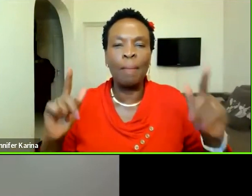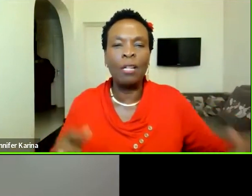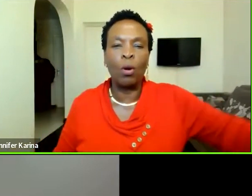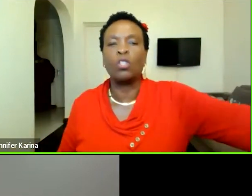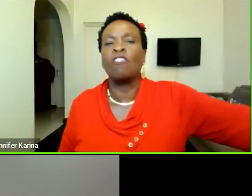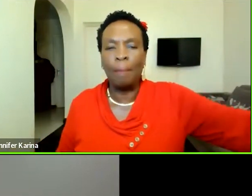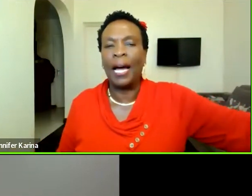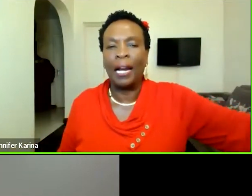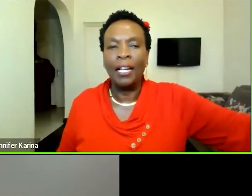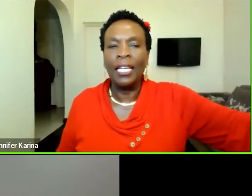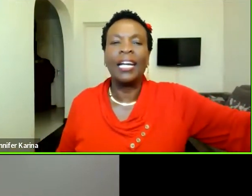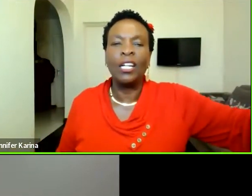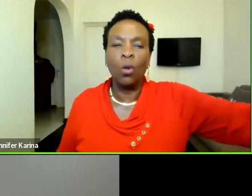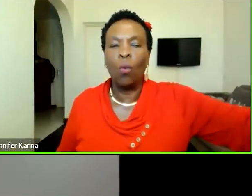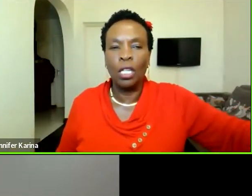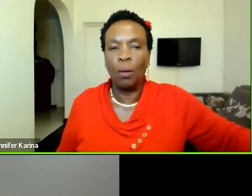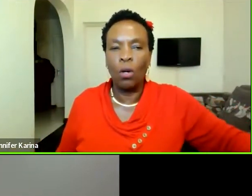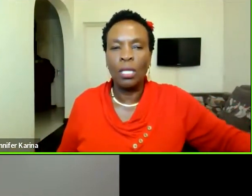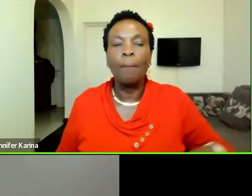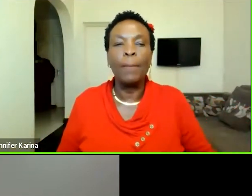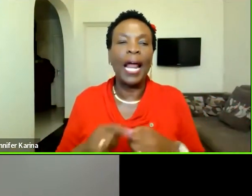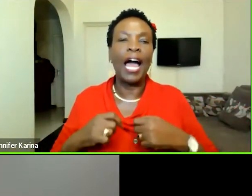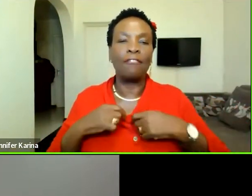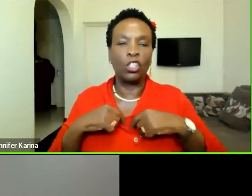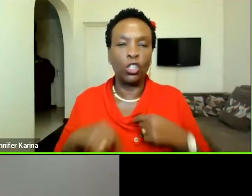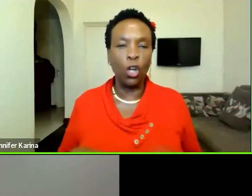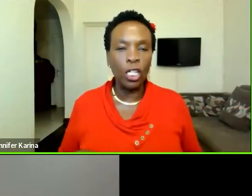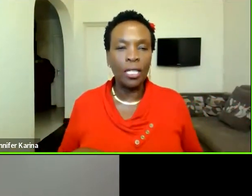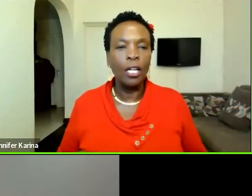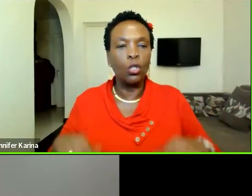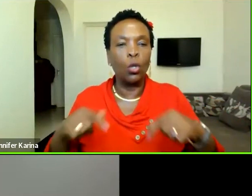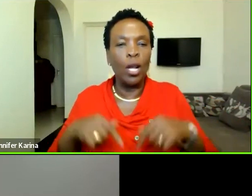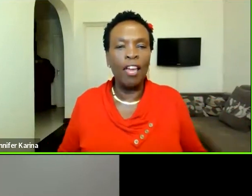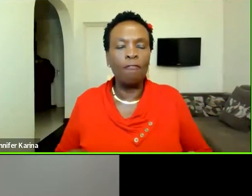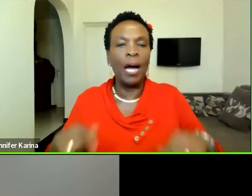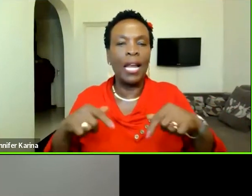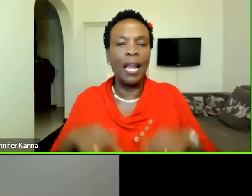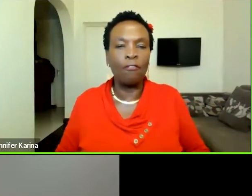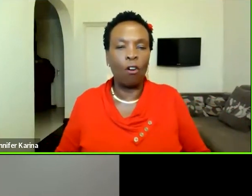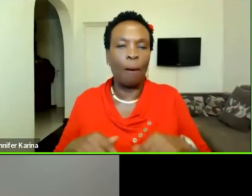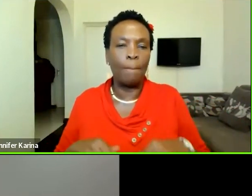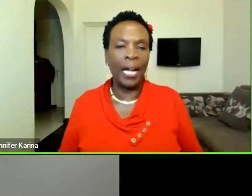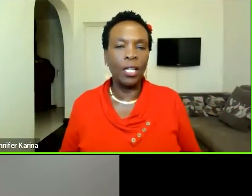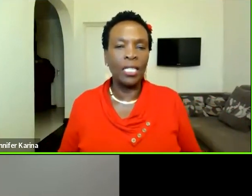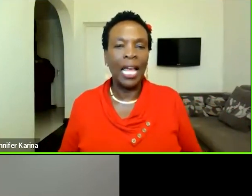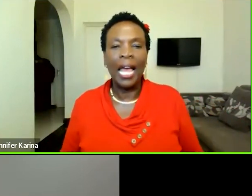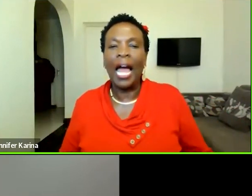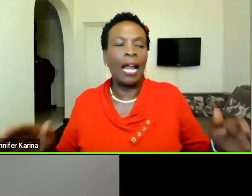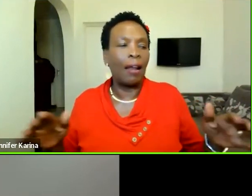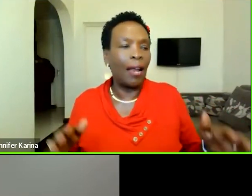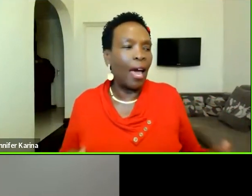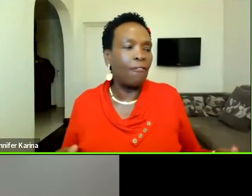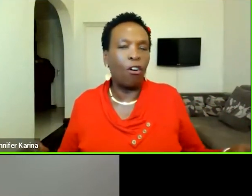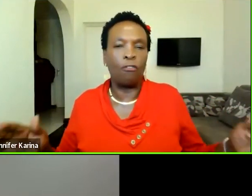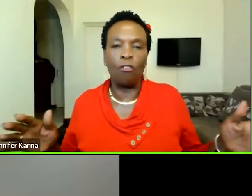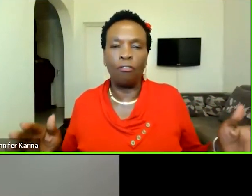to lose my mind because of a man. He can do what he wants, but I have a choice to live my life of abundance